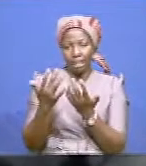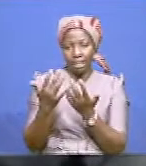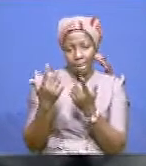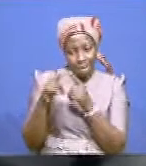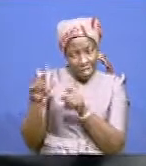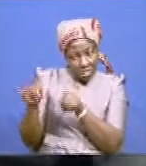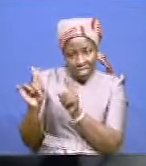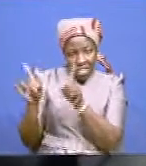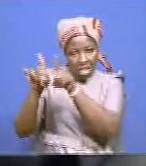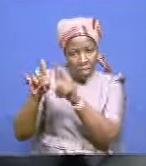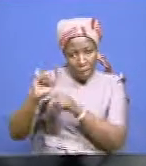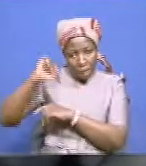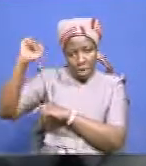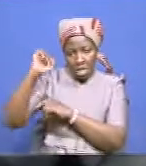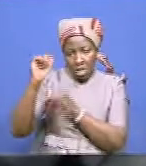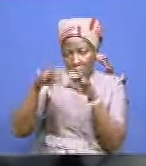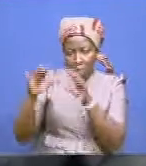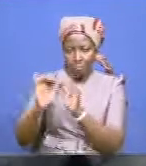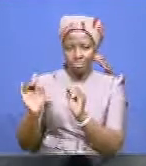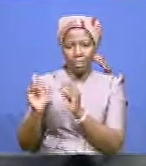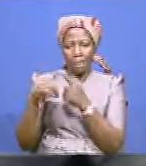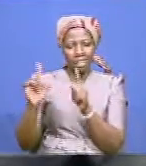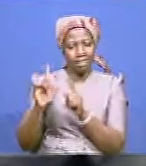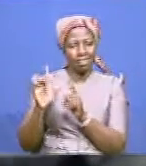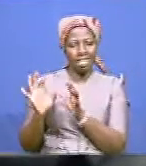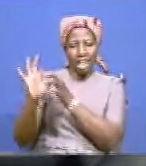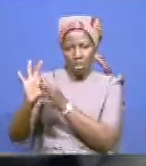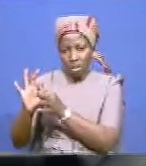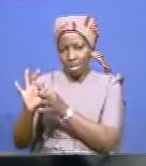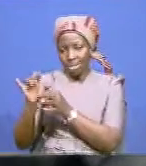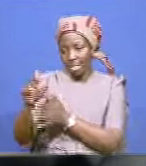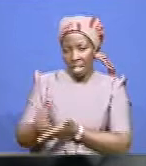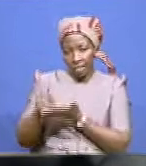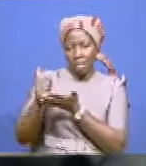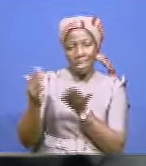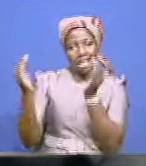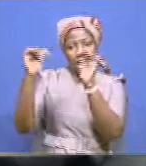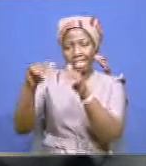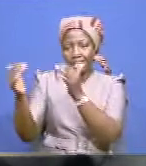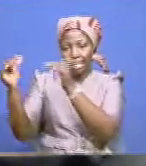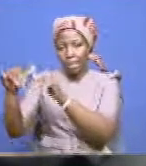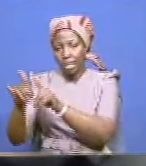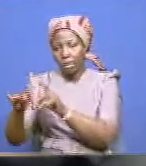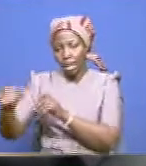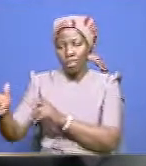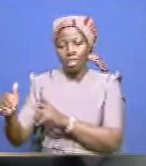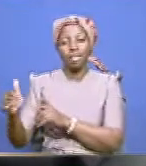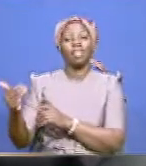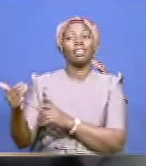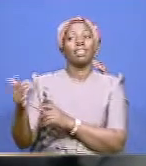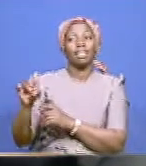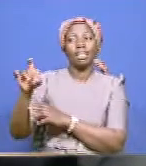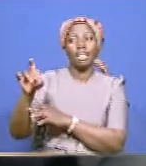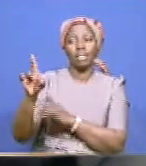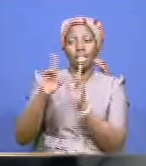come from the same political domain. Mm-hmm. And therefore that has really helped the assemblies and the county executive arms of the government to come